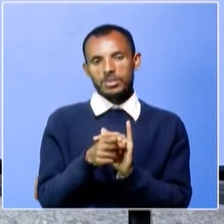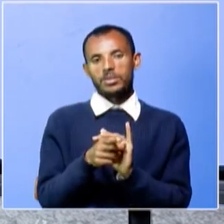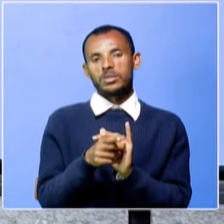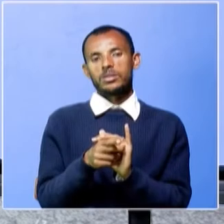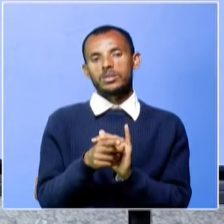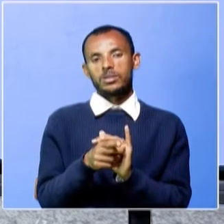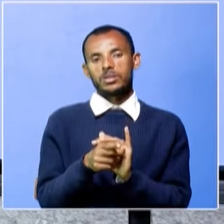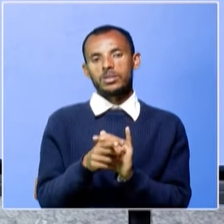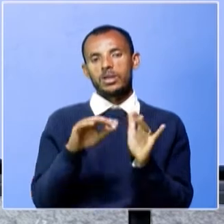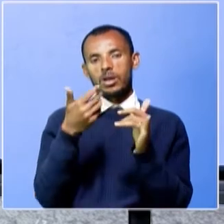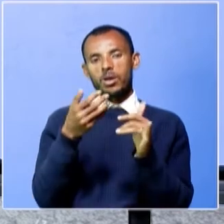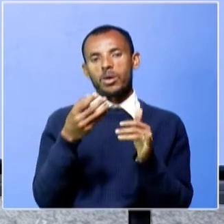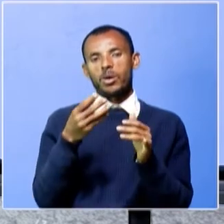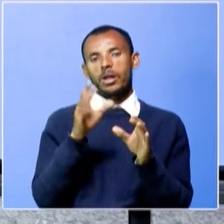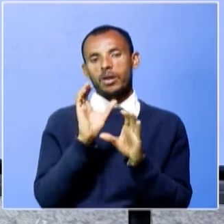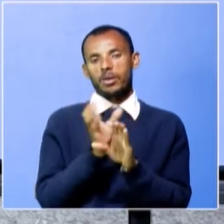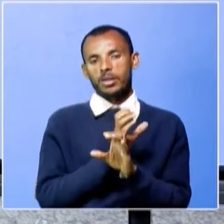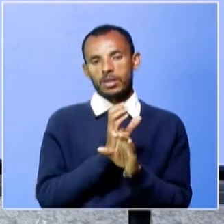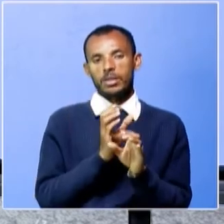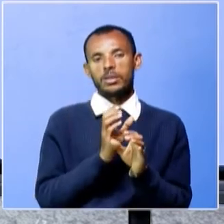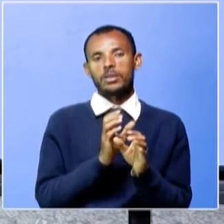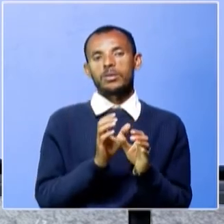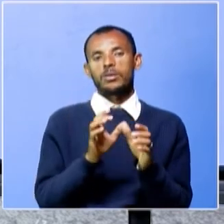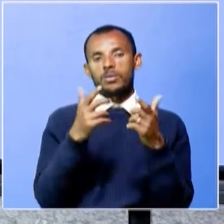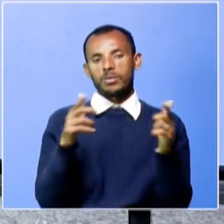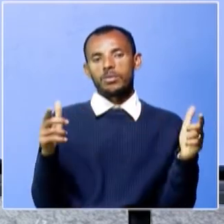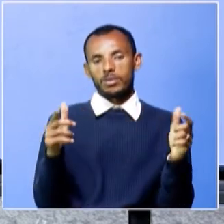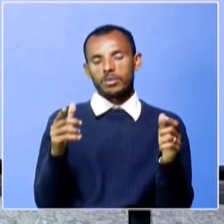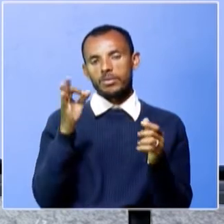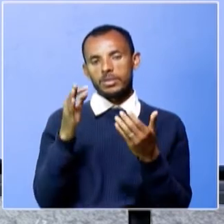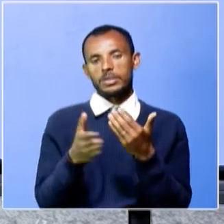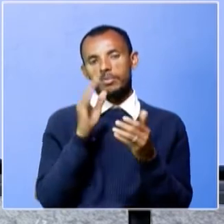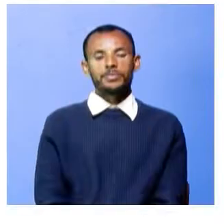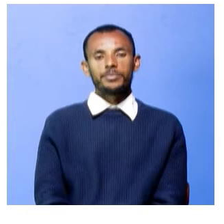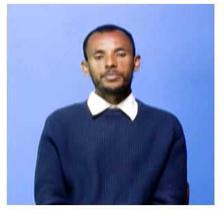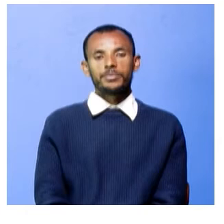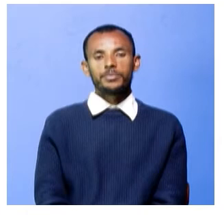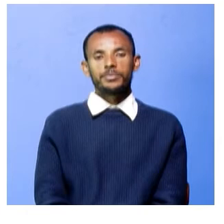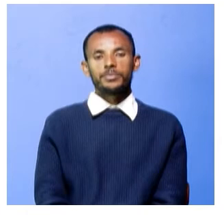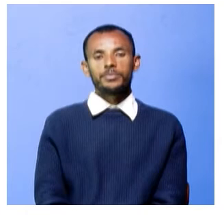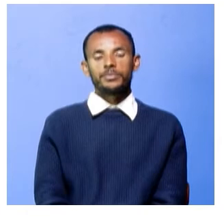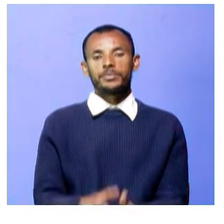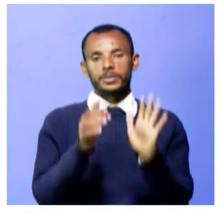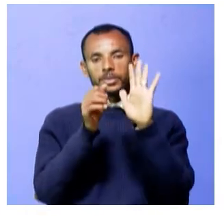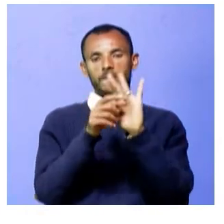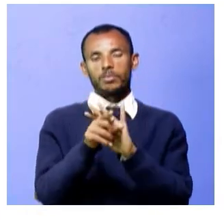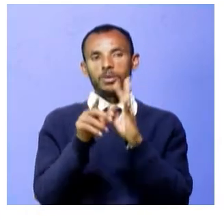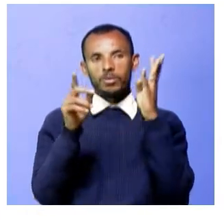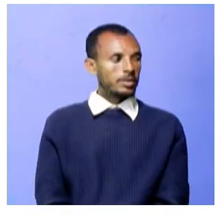elaborate how we can calculate the probability of simple events. Example 4,